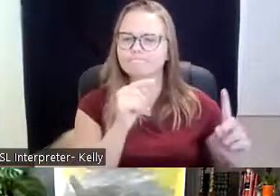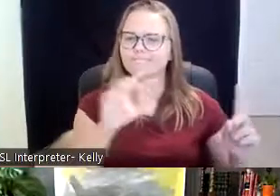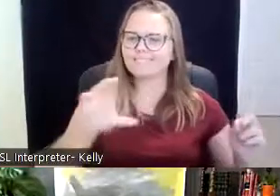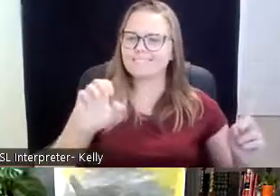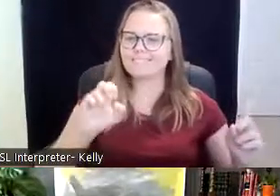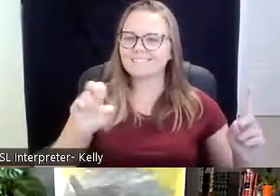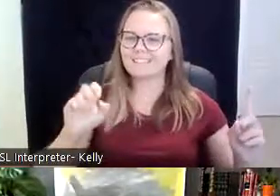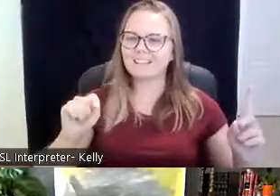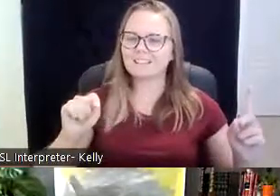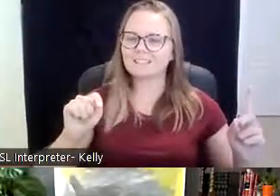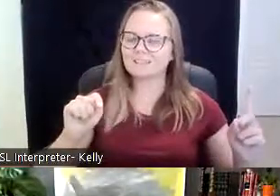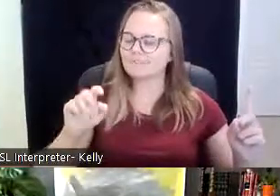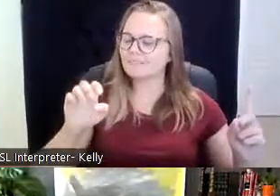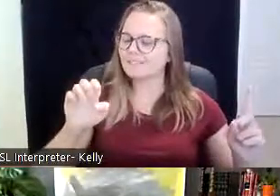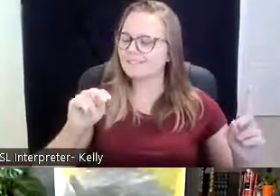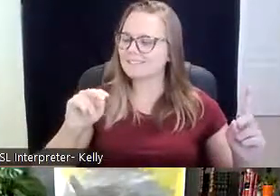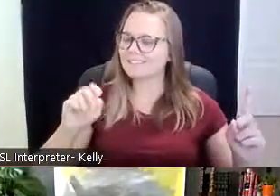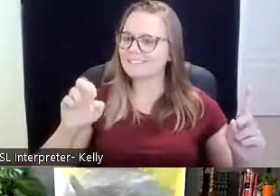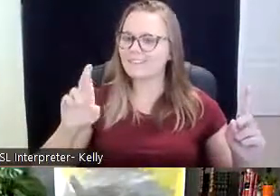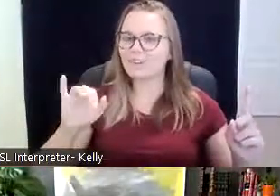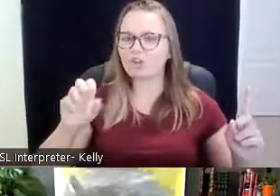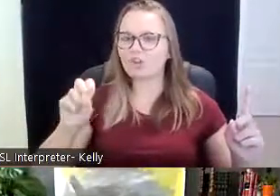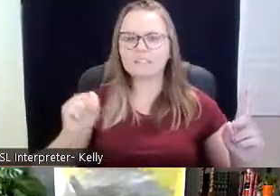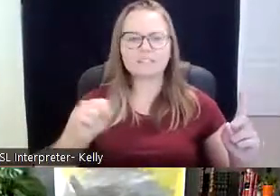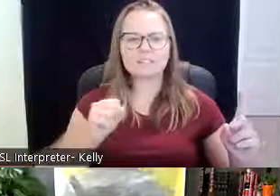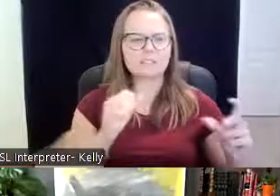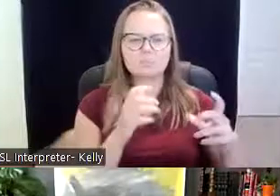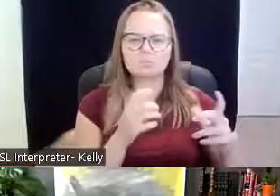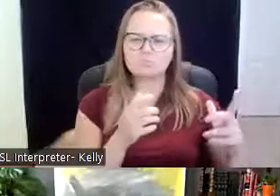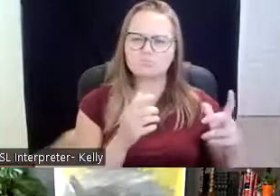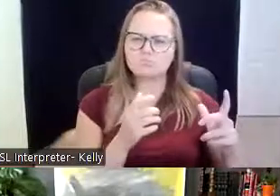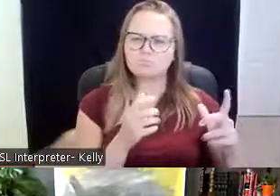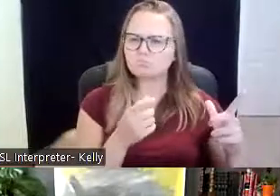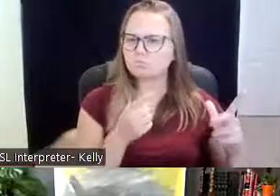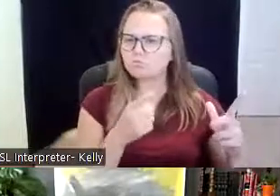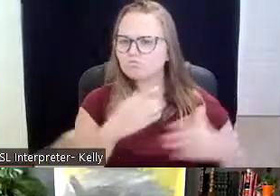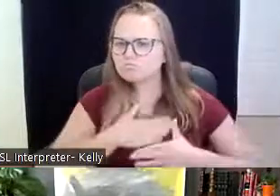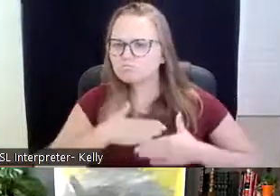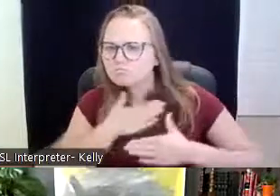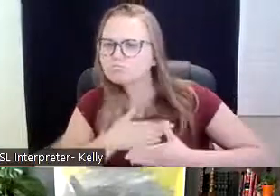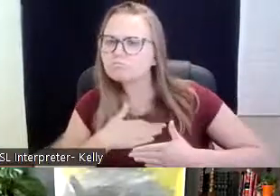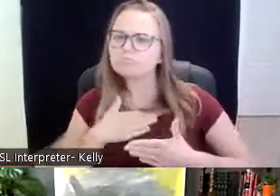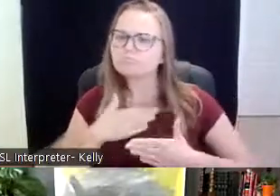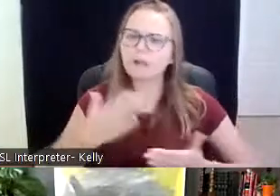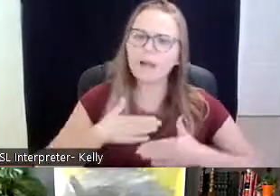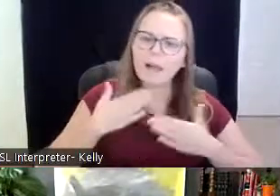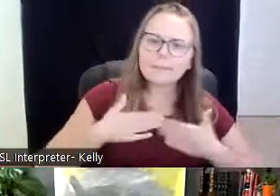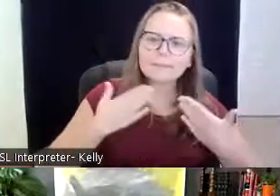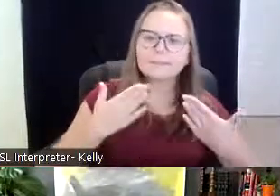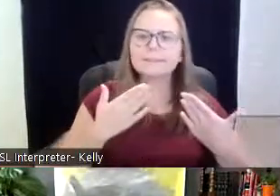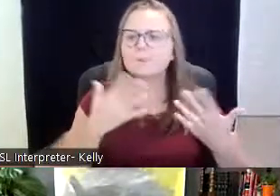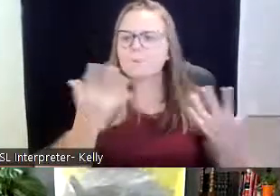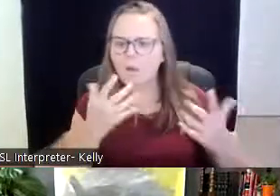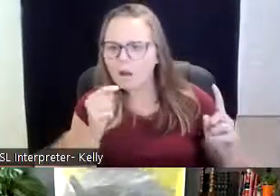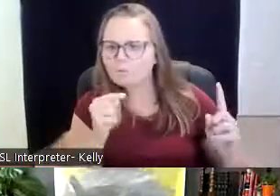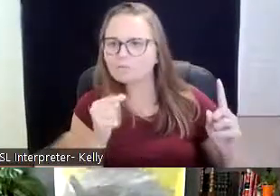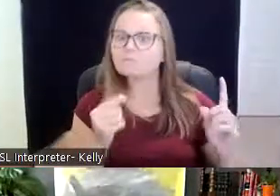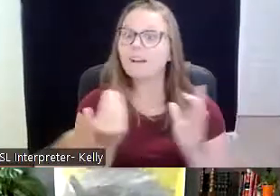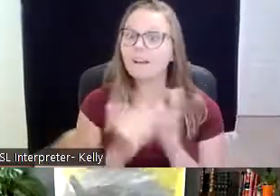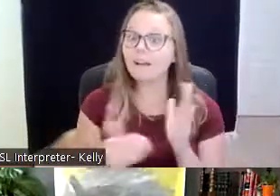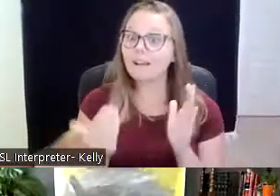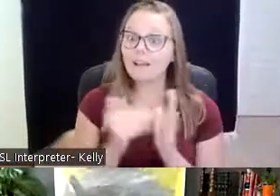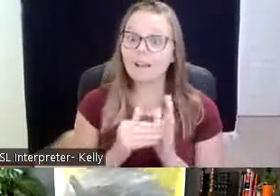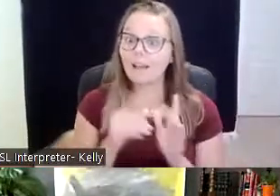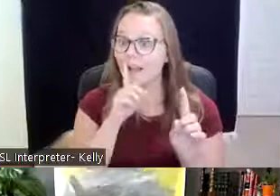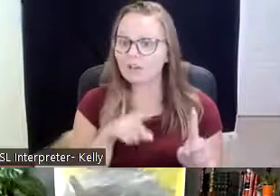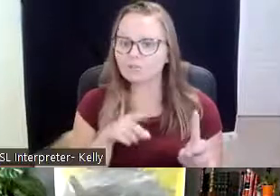centenarians, what brought them happiness throughout their life? And over again, consistently, it